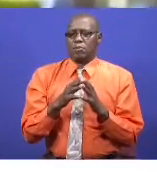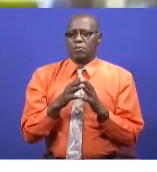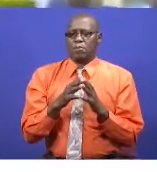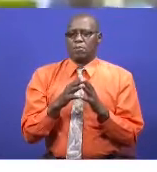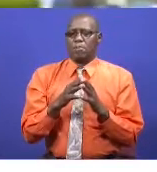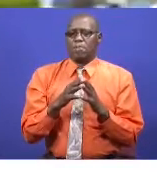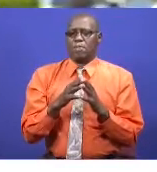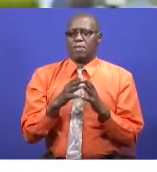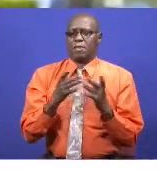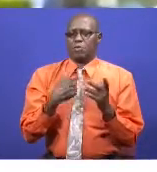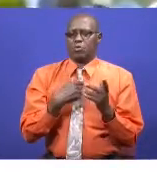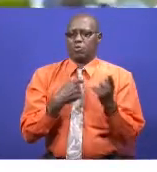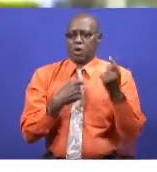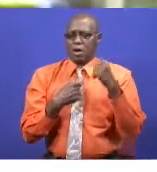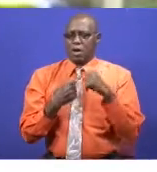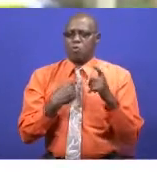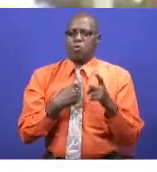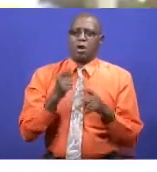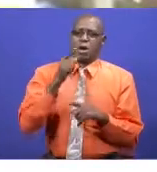come.